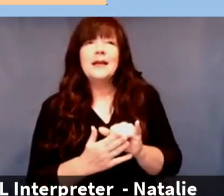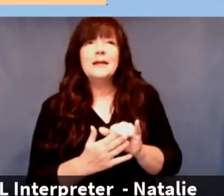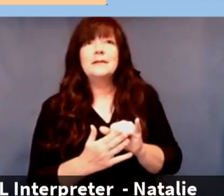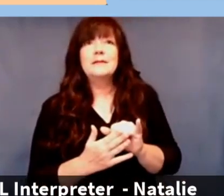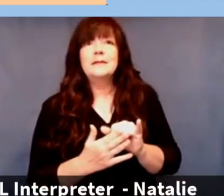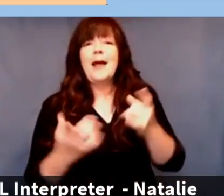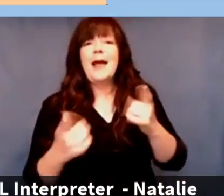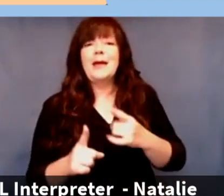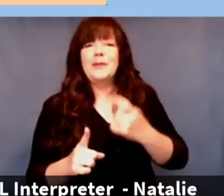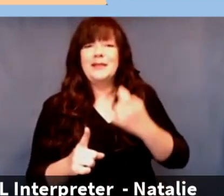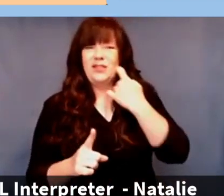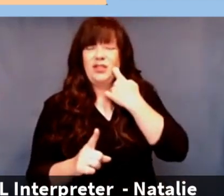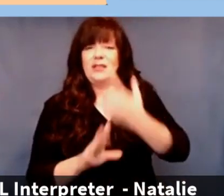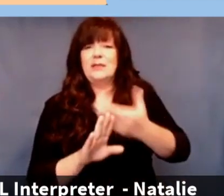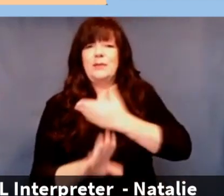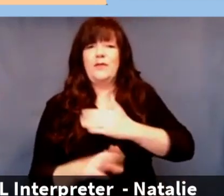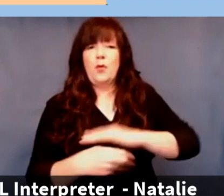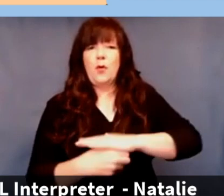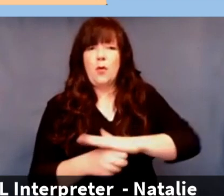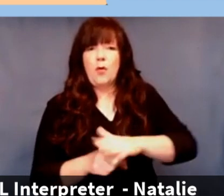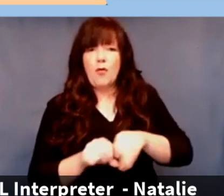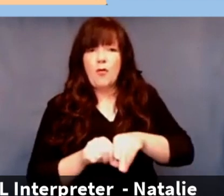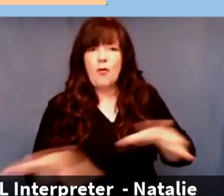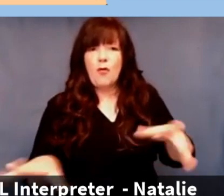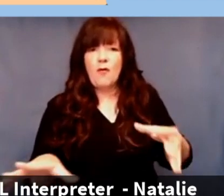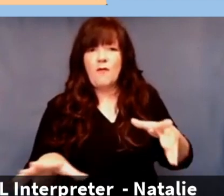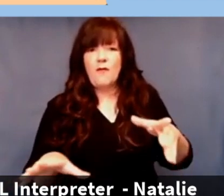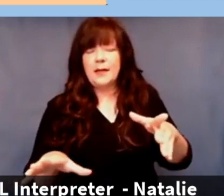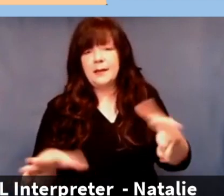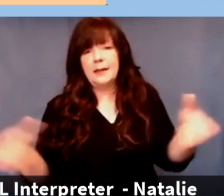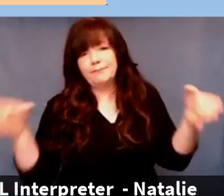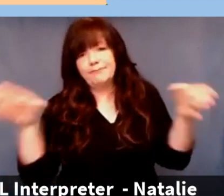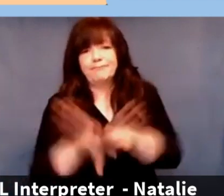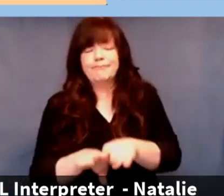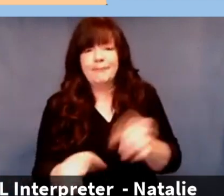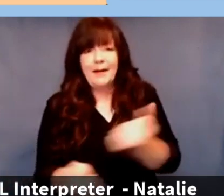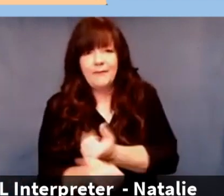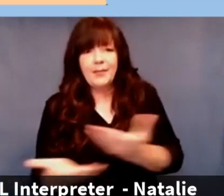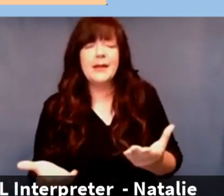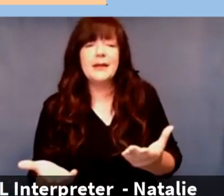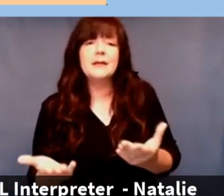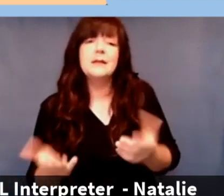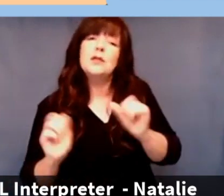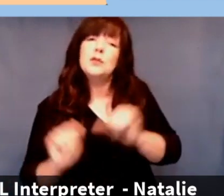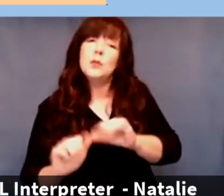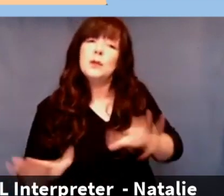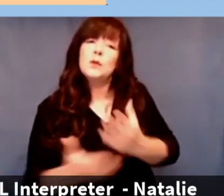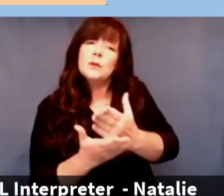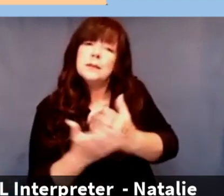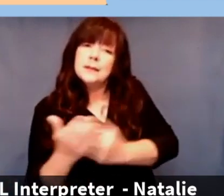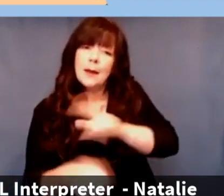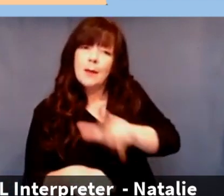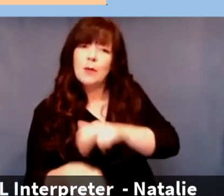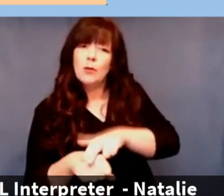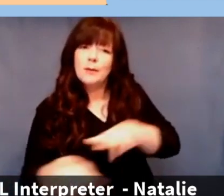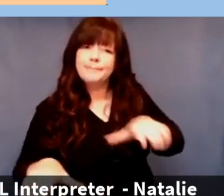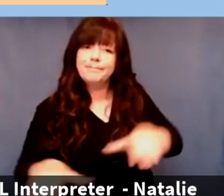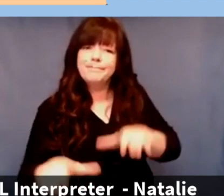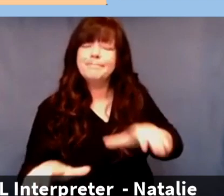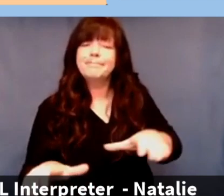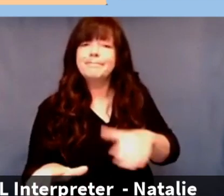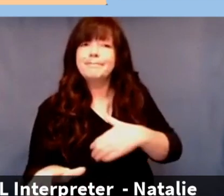right before the shutdown. So we were able to like do some normal things, like go to the gym.